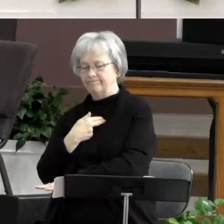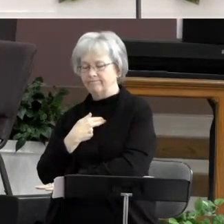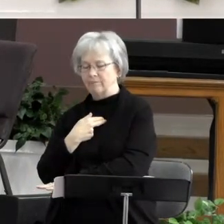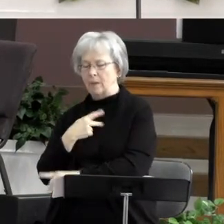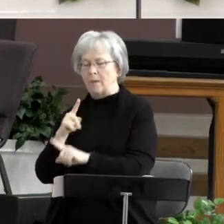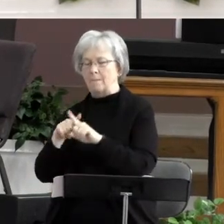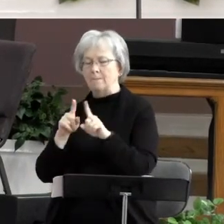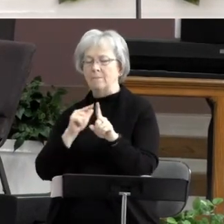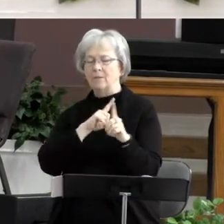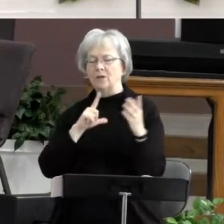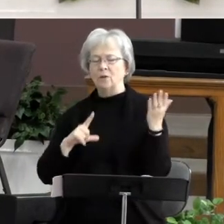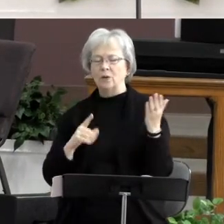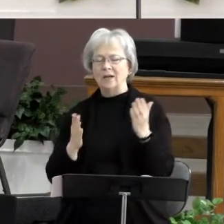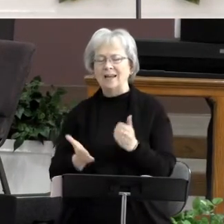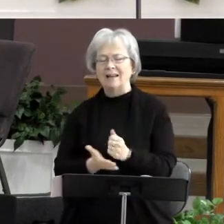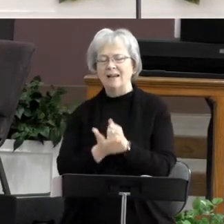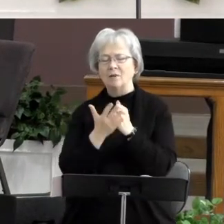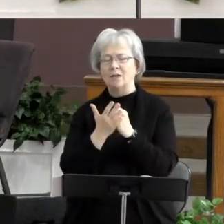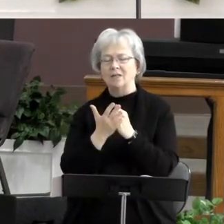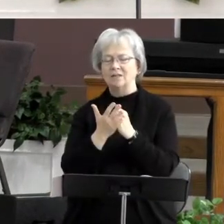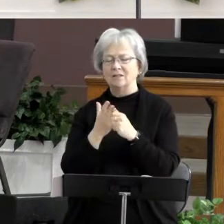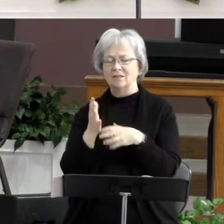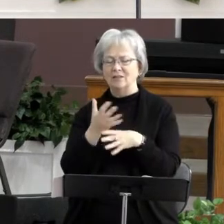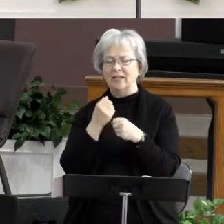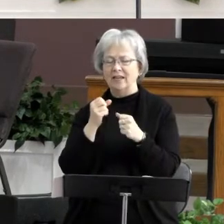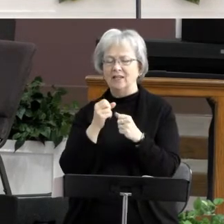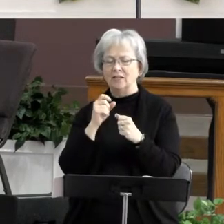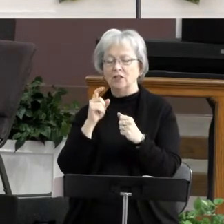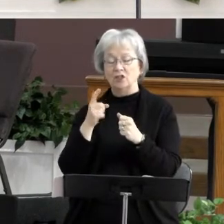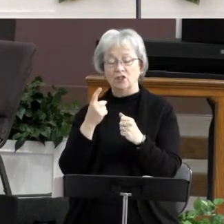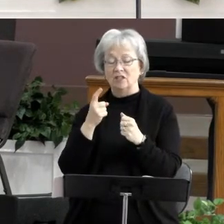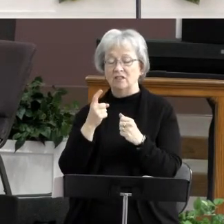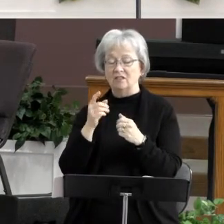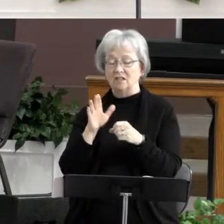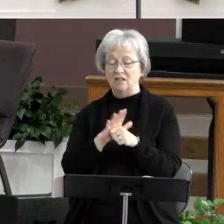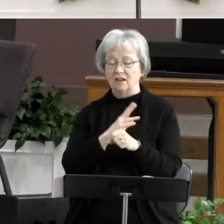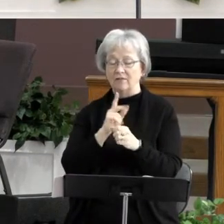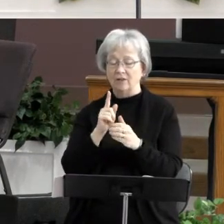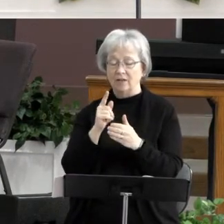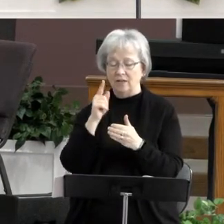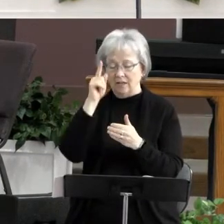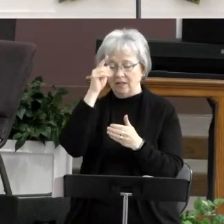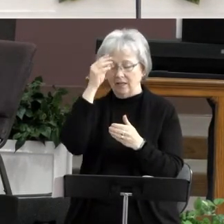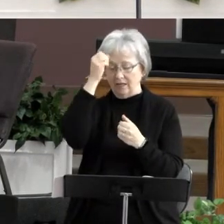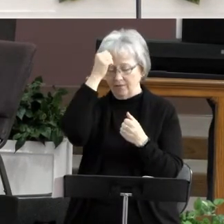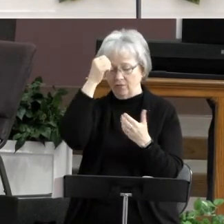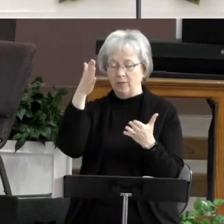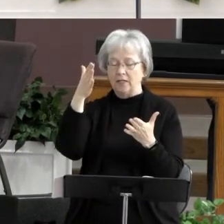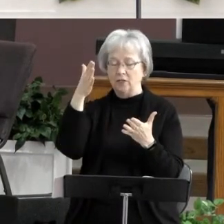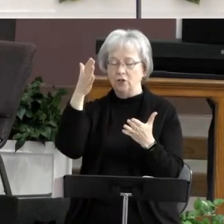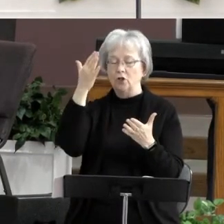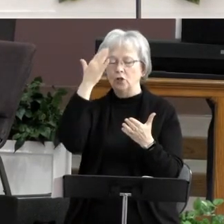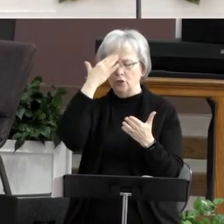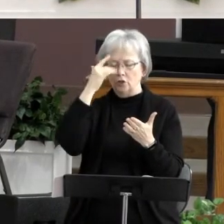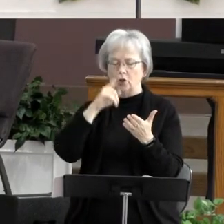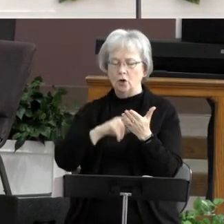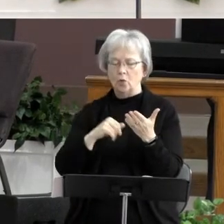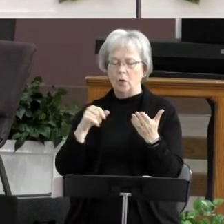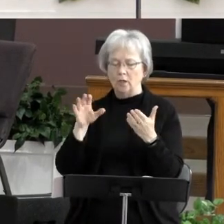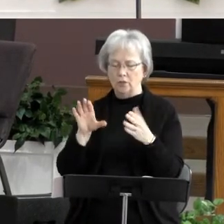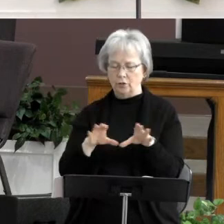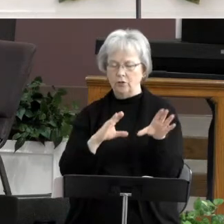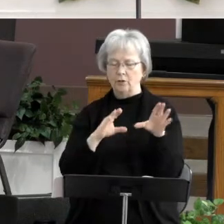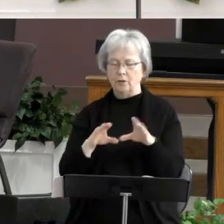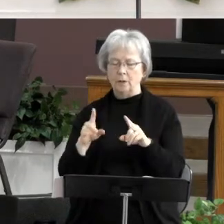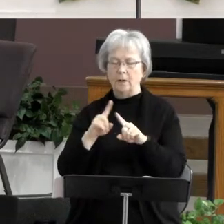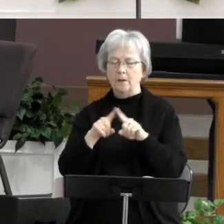Lord, help us to have just enough information to know what we need to do. But help us to thrive